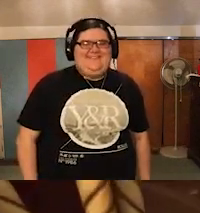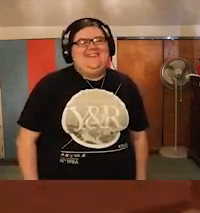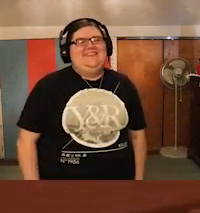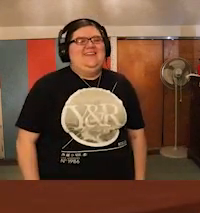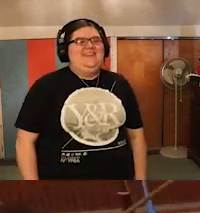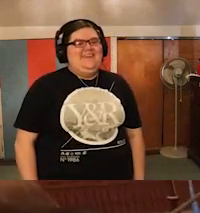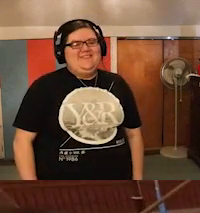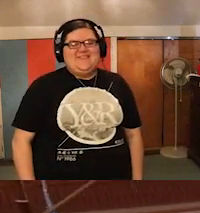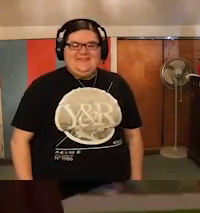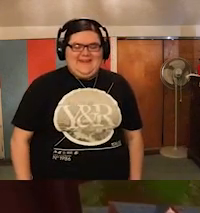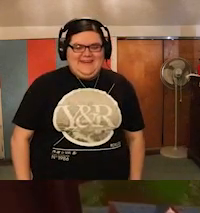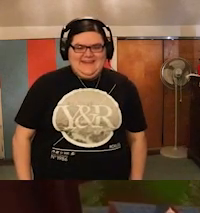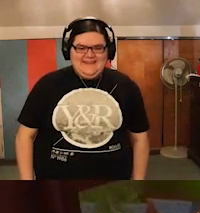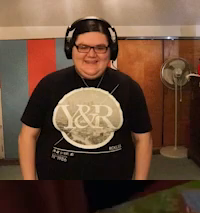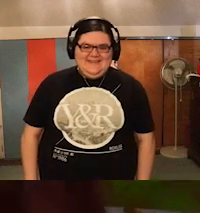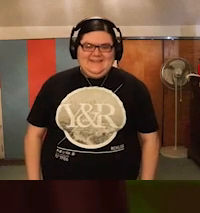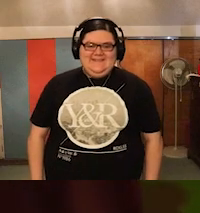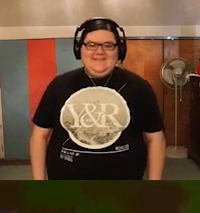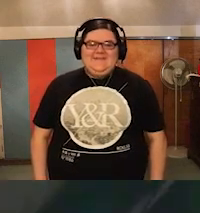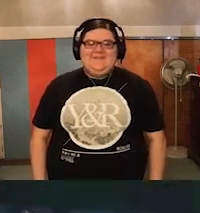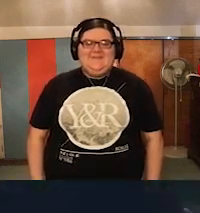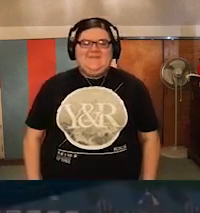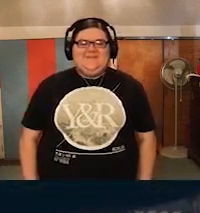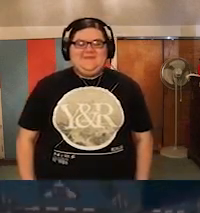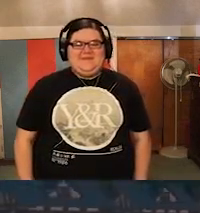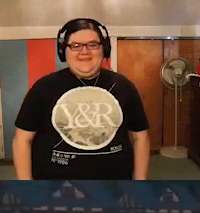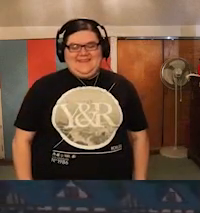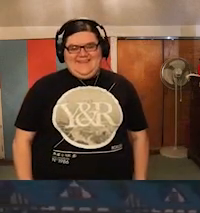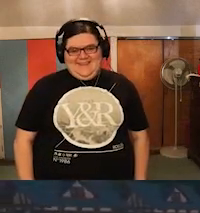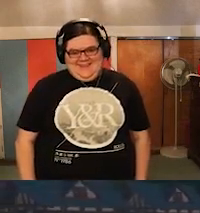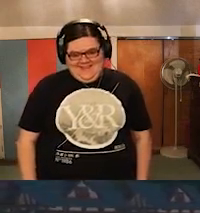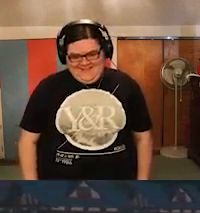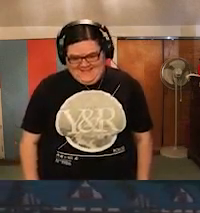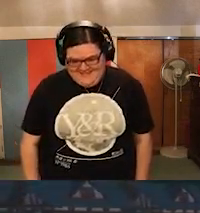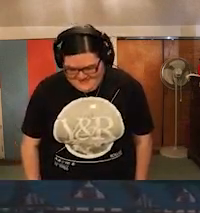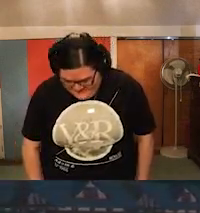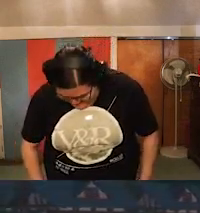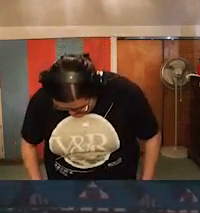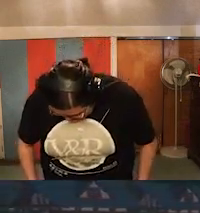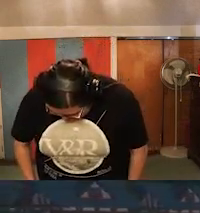when he said that. It was so funny. Yeah, that's where it is. Yep. Hit the ropes.